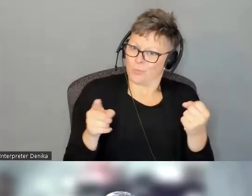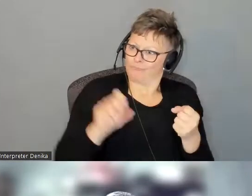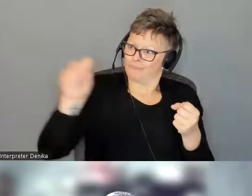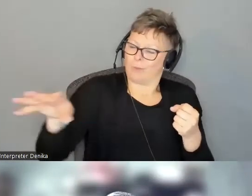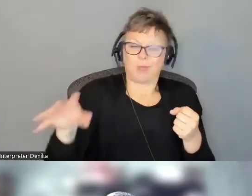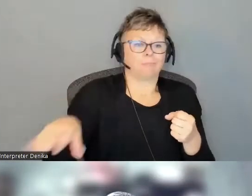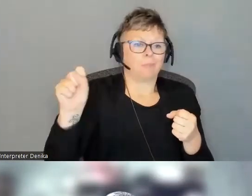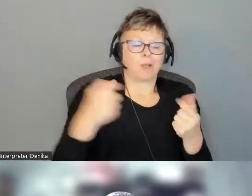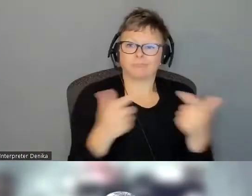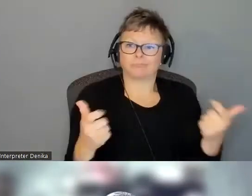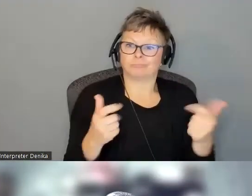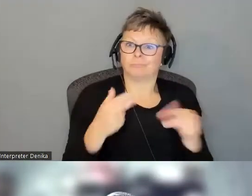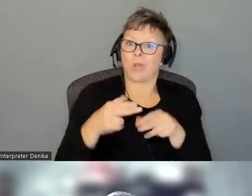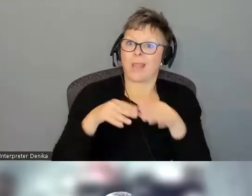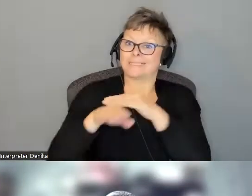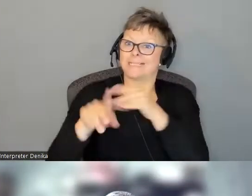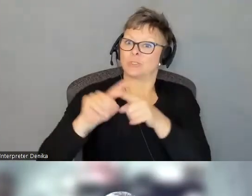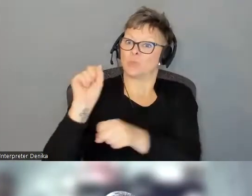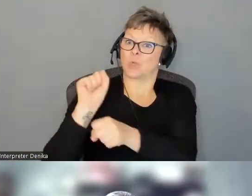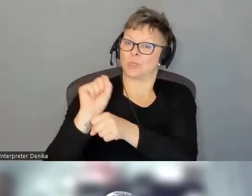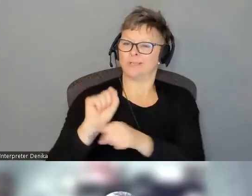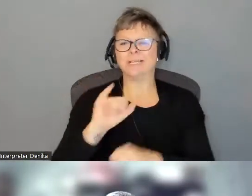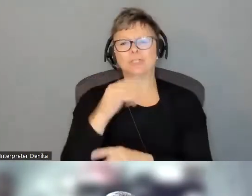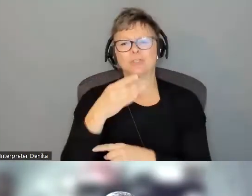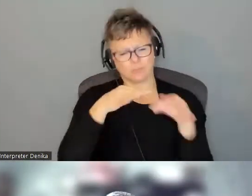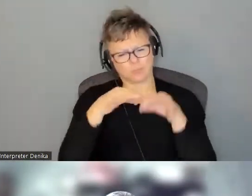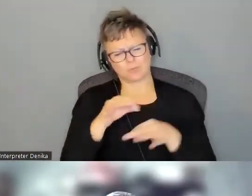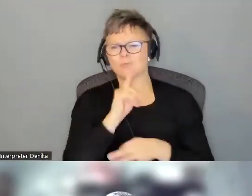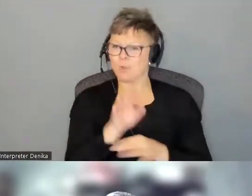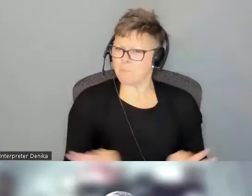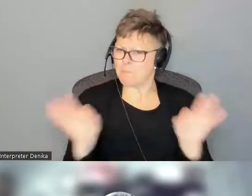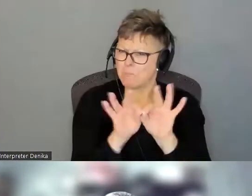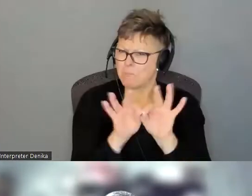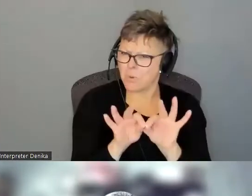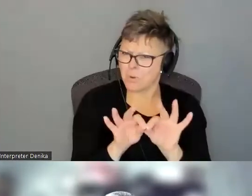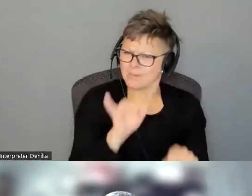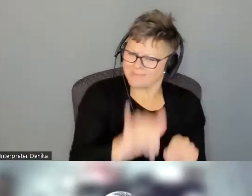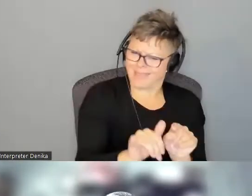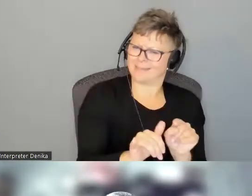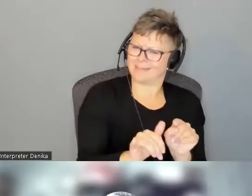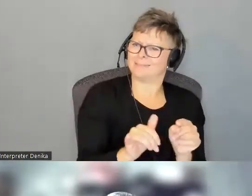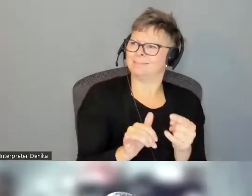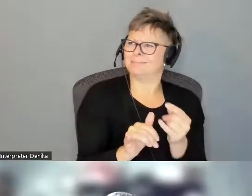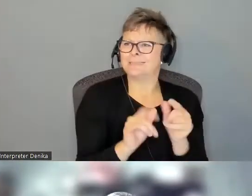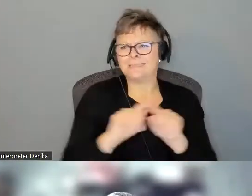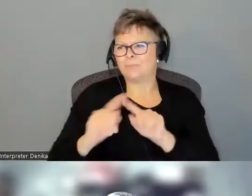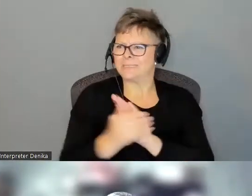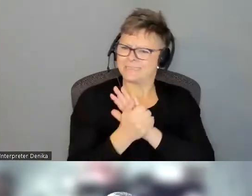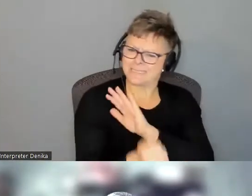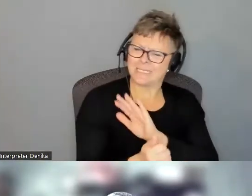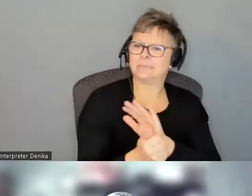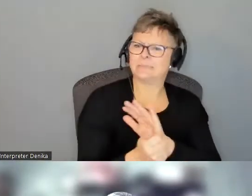work. So yeah, the job descriptions are important, and those essential and desirable skills are often weighted in a way that